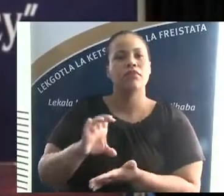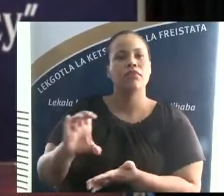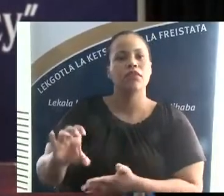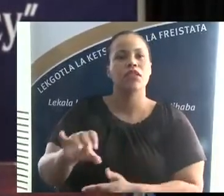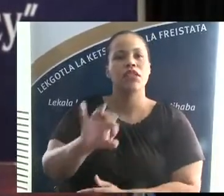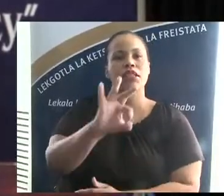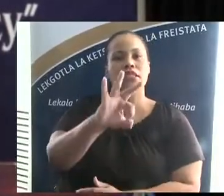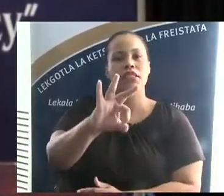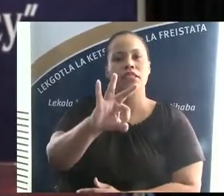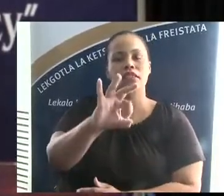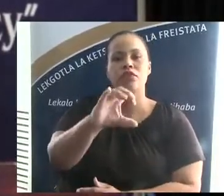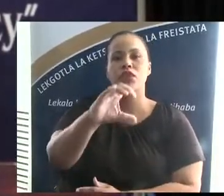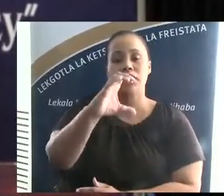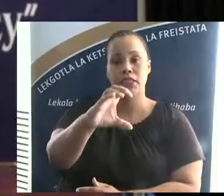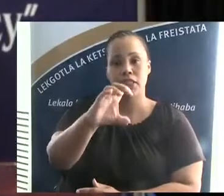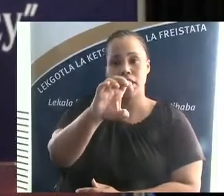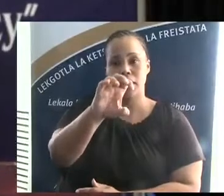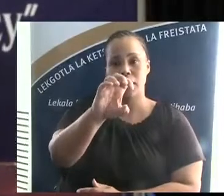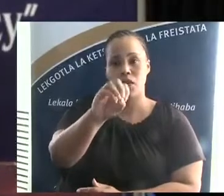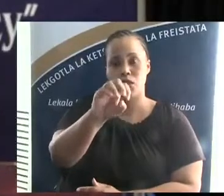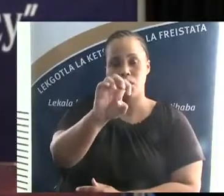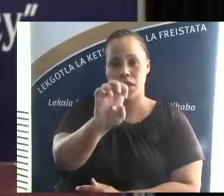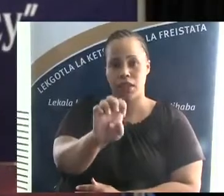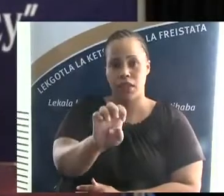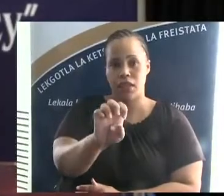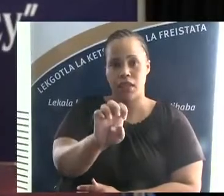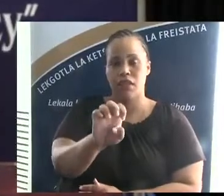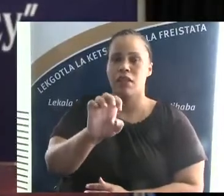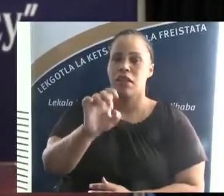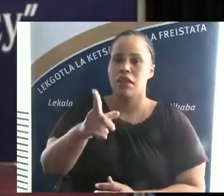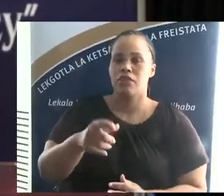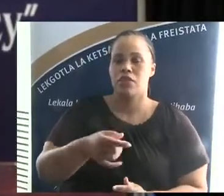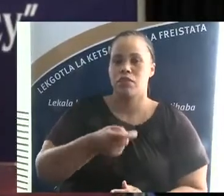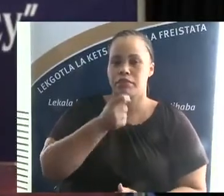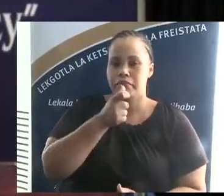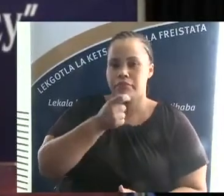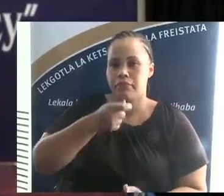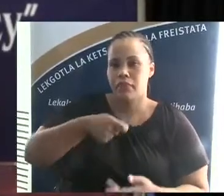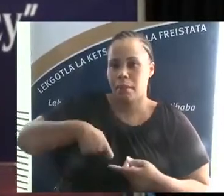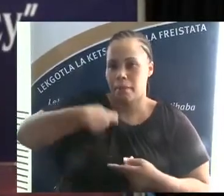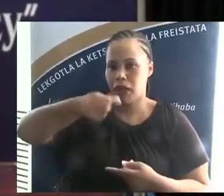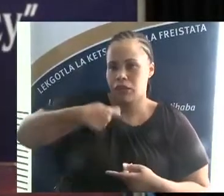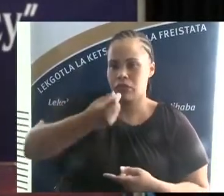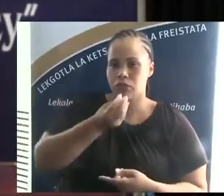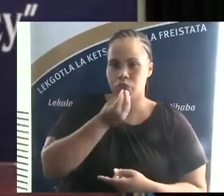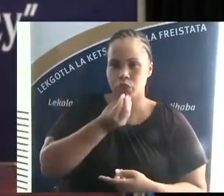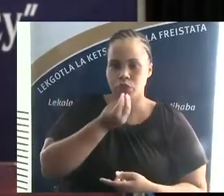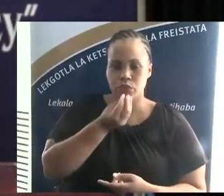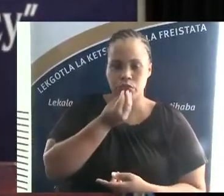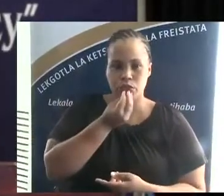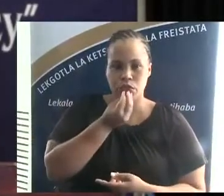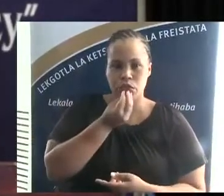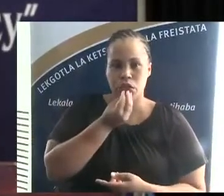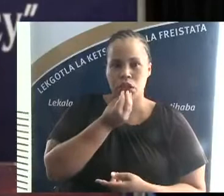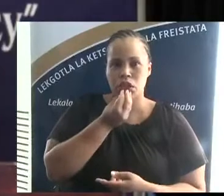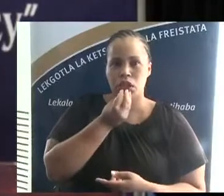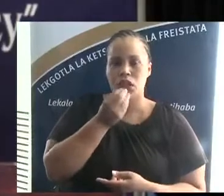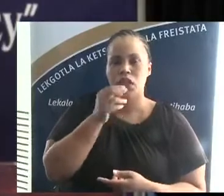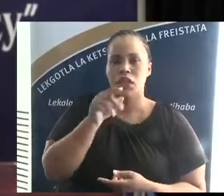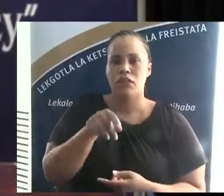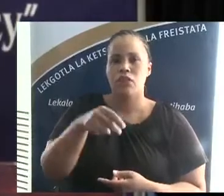COE, which is compensation of employees, medicine, food and food supplies in the issue